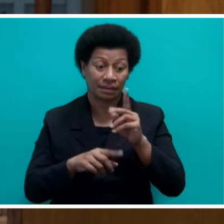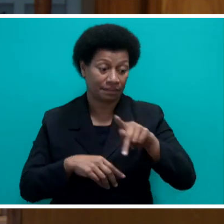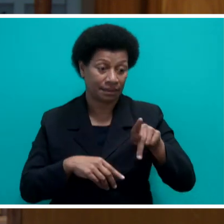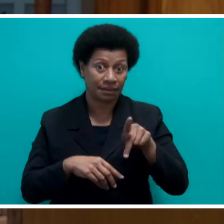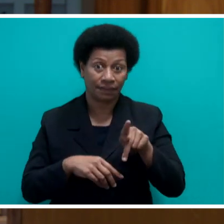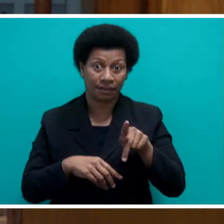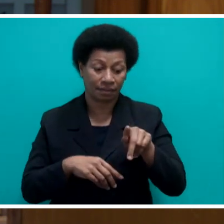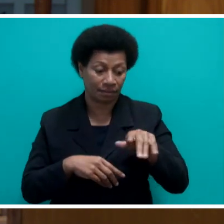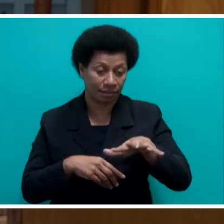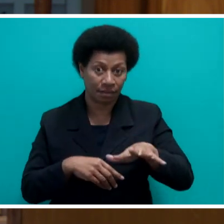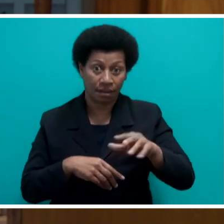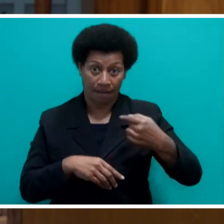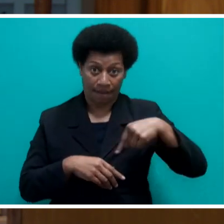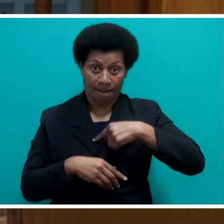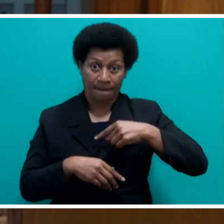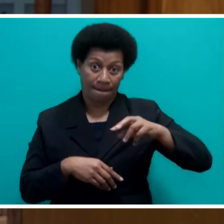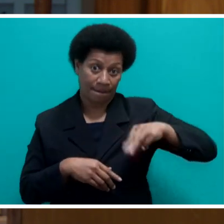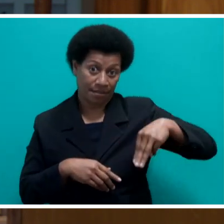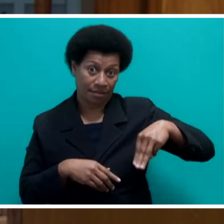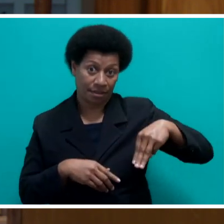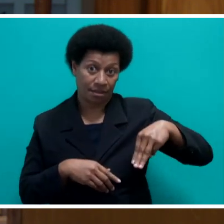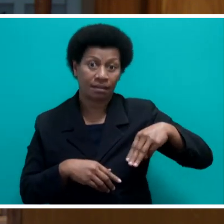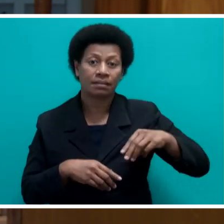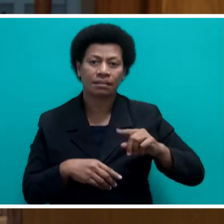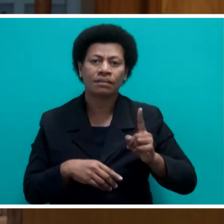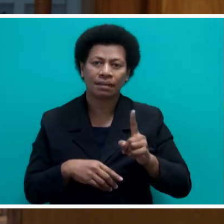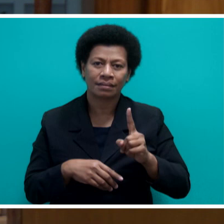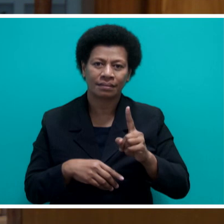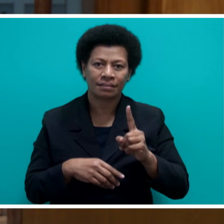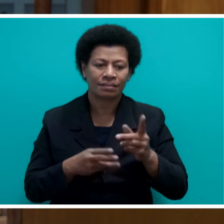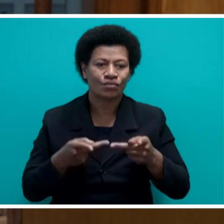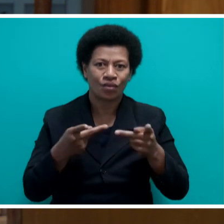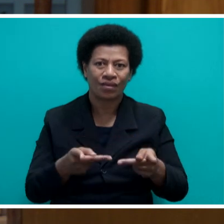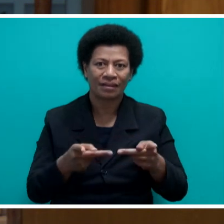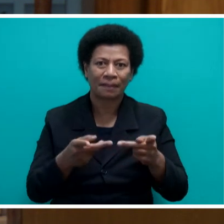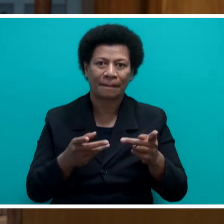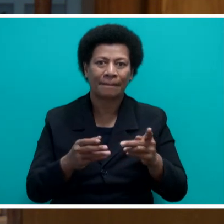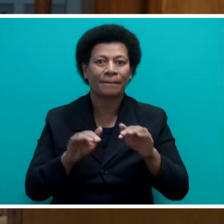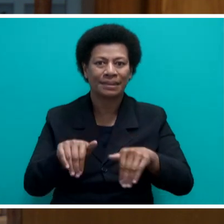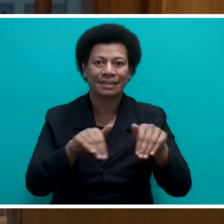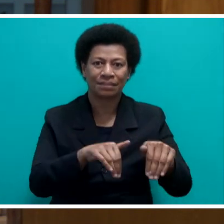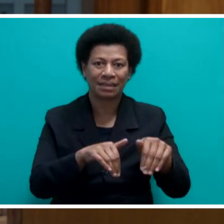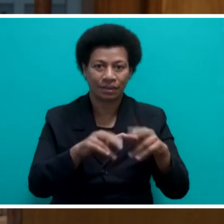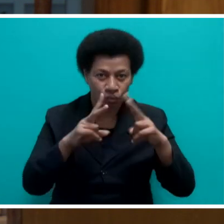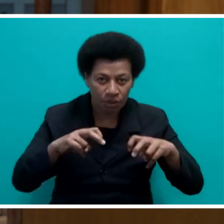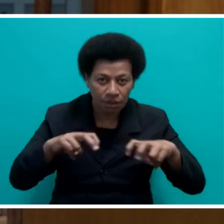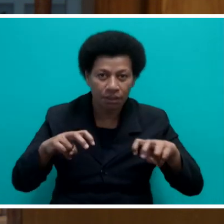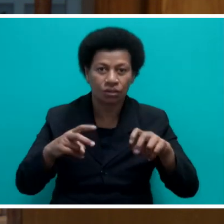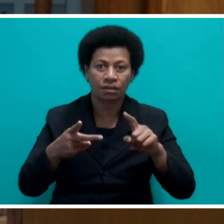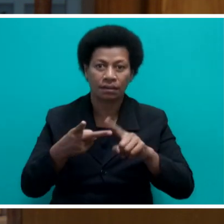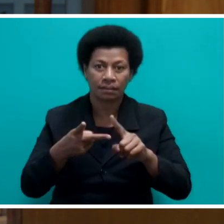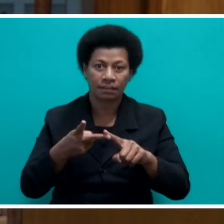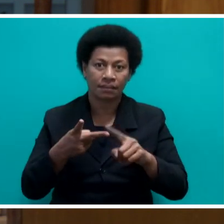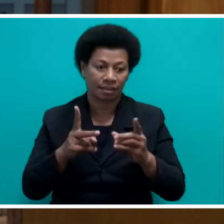membership of GDN will provide participating researchers and development